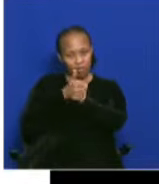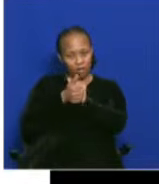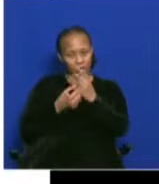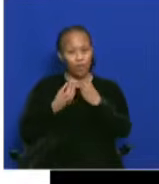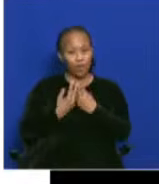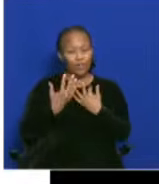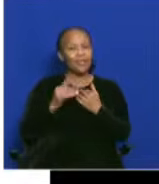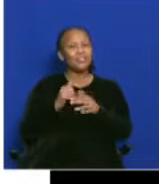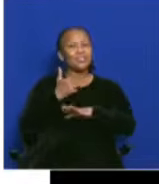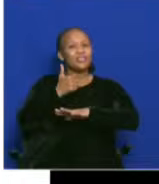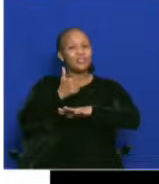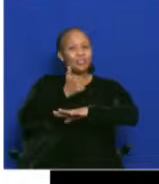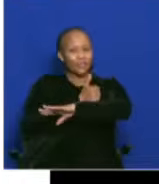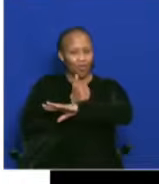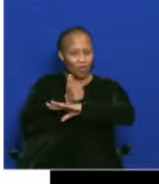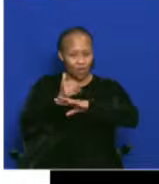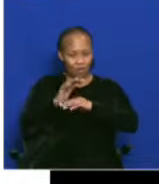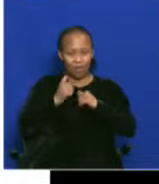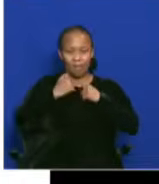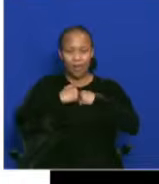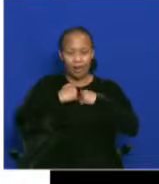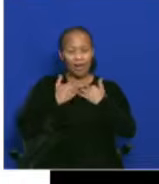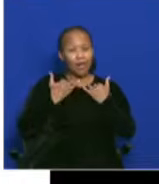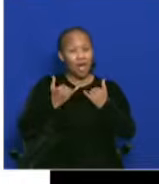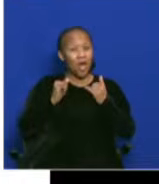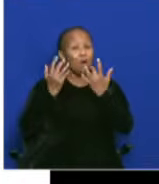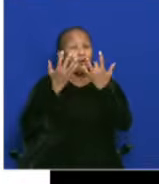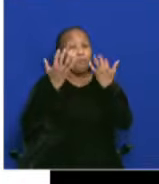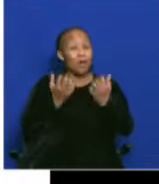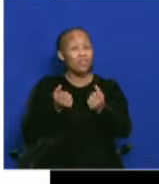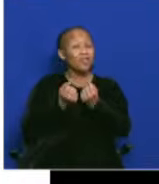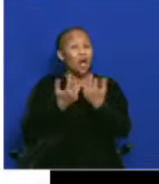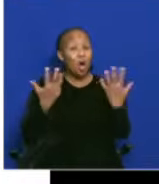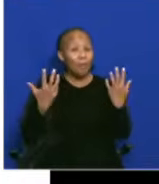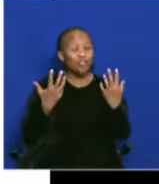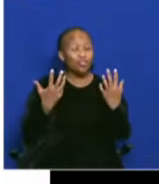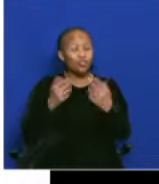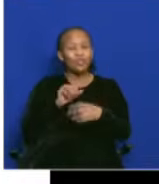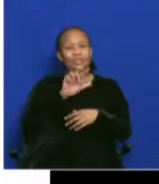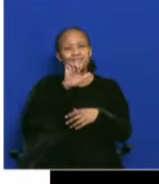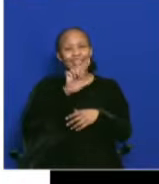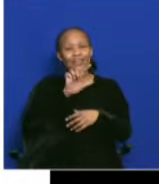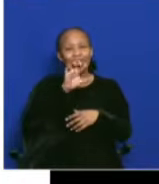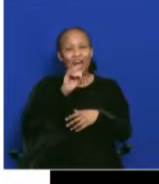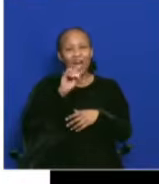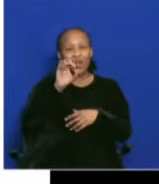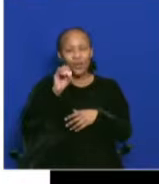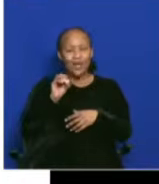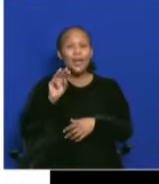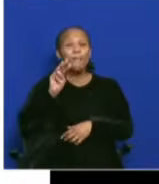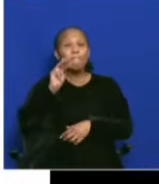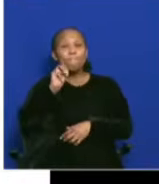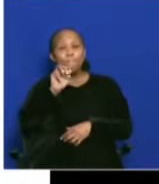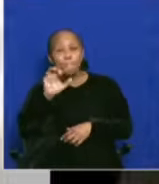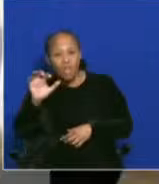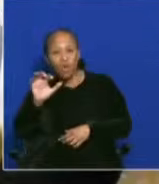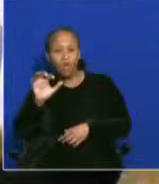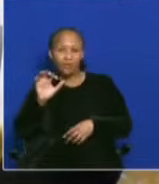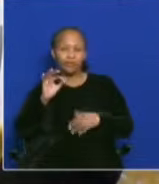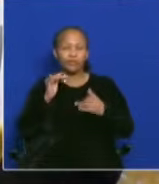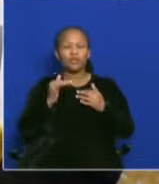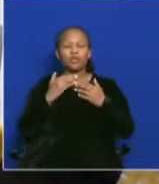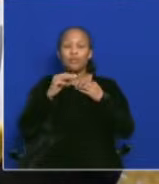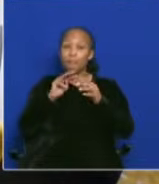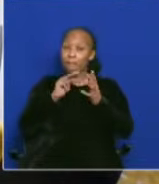is over 700 million on both. Thanks. Next message from Josie. So these are a set